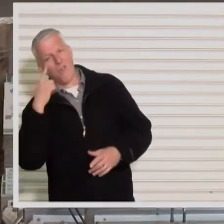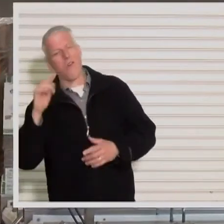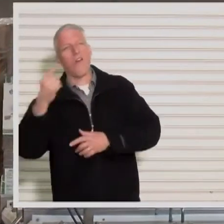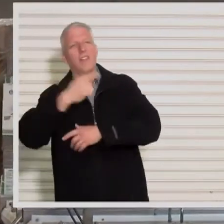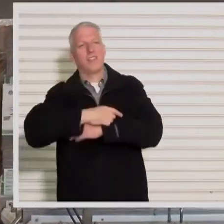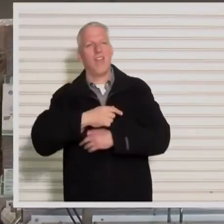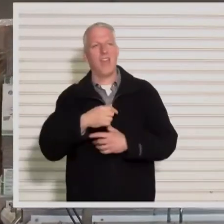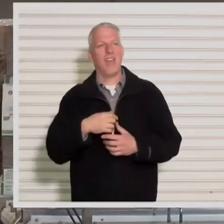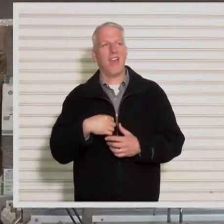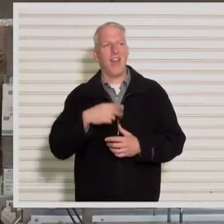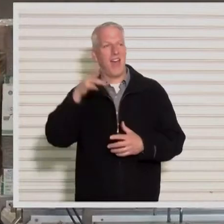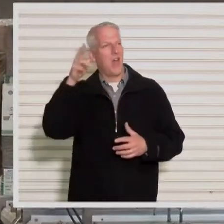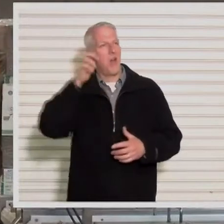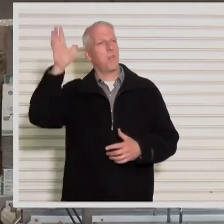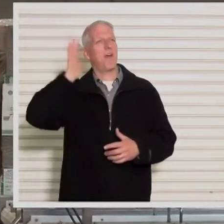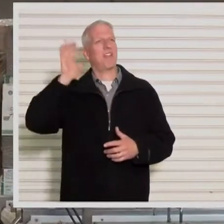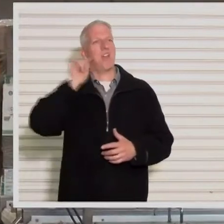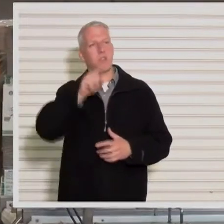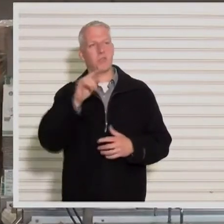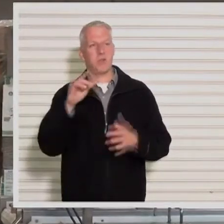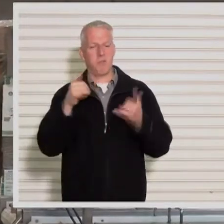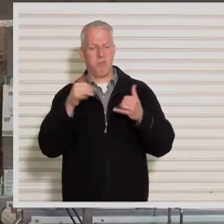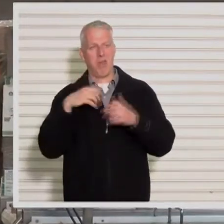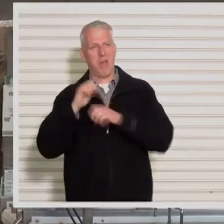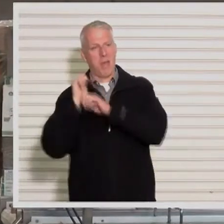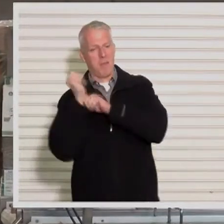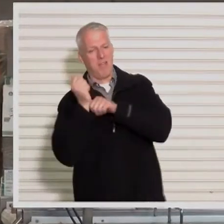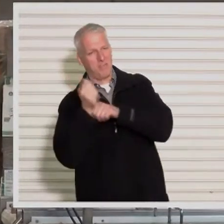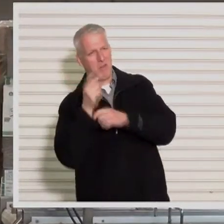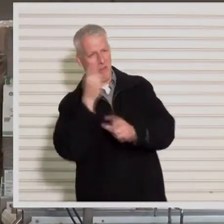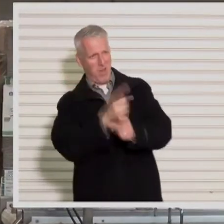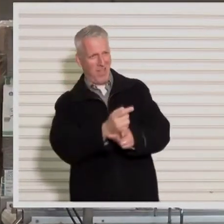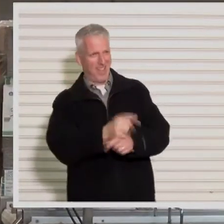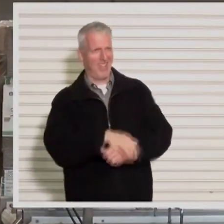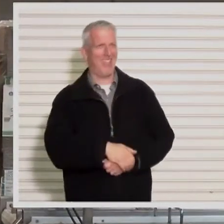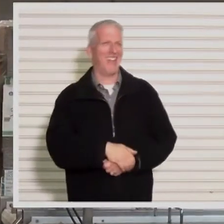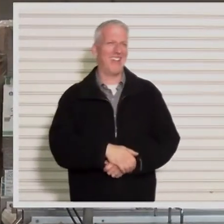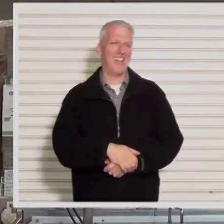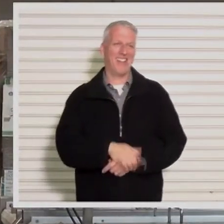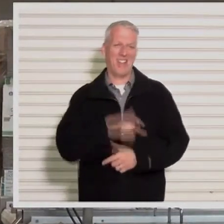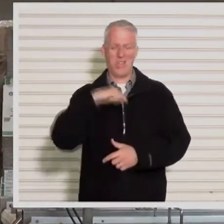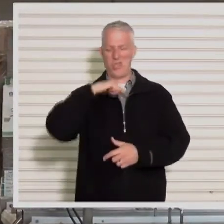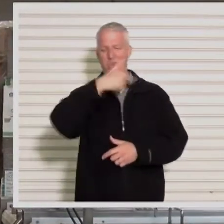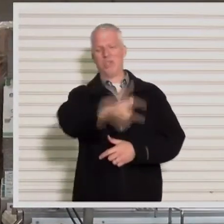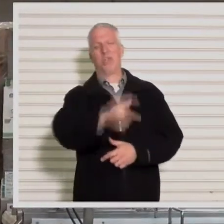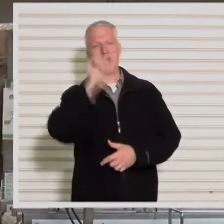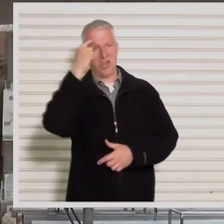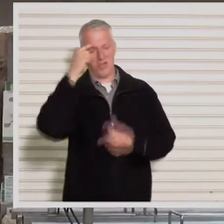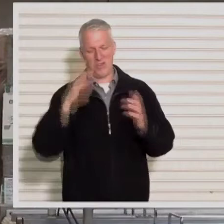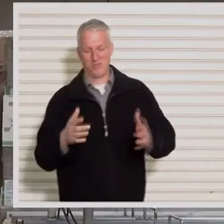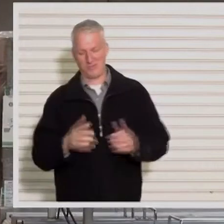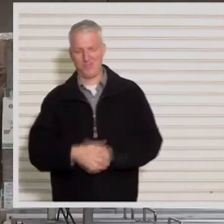in the day to play baseball, right? Your turn to hit a home run. Thank you, Governor.